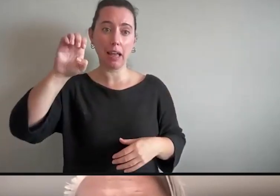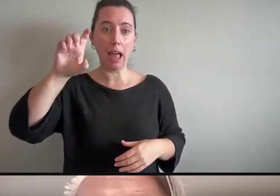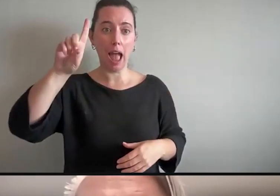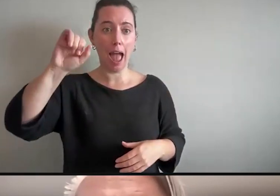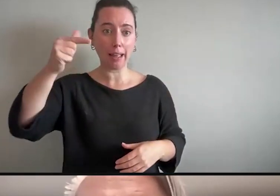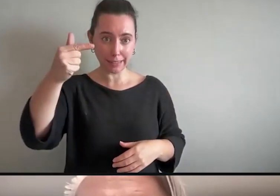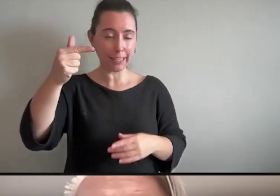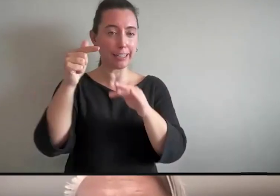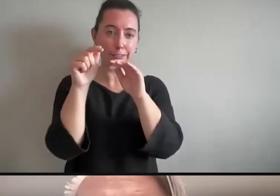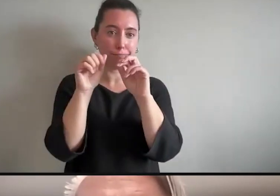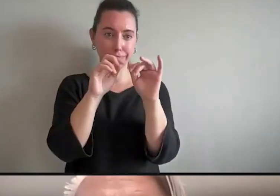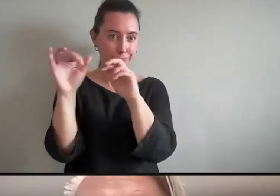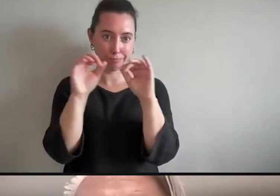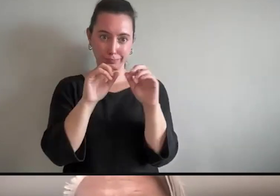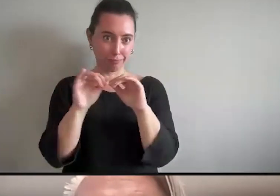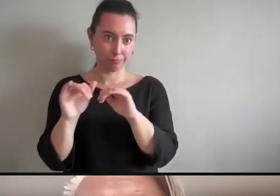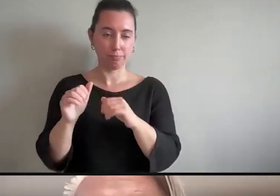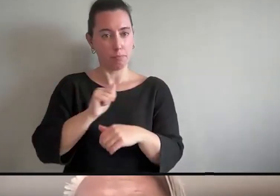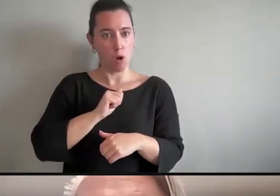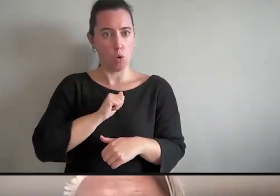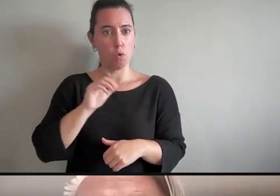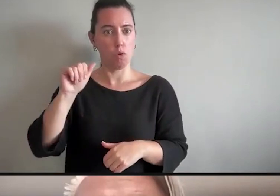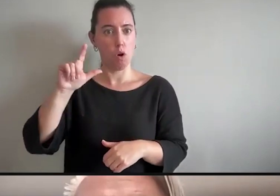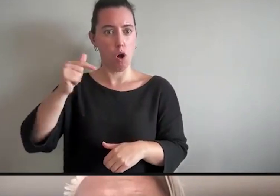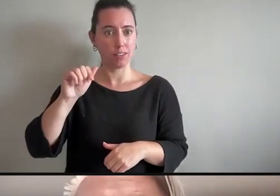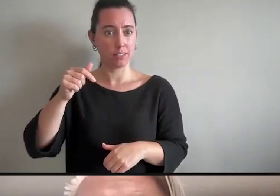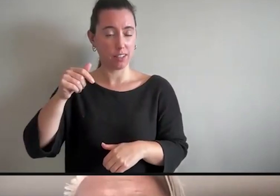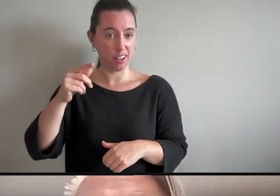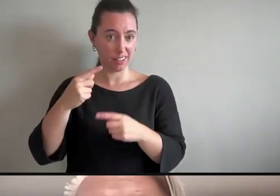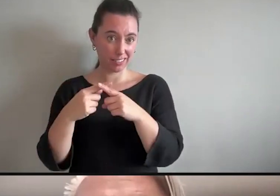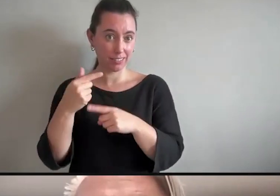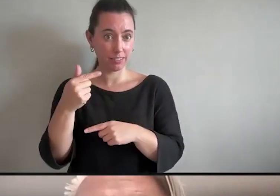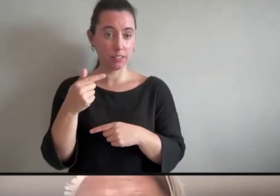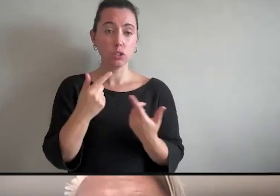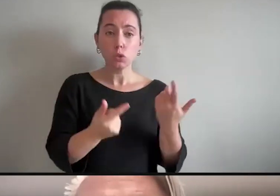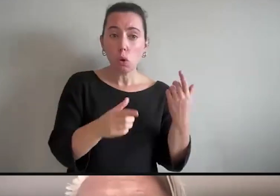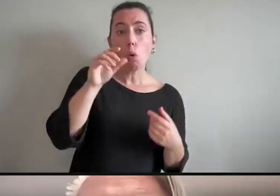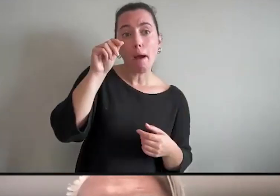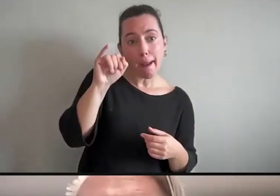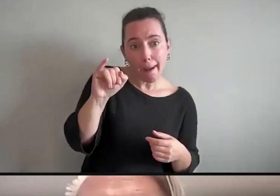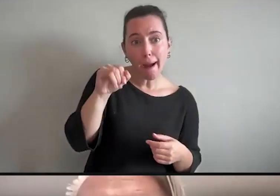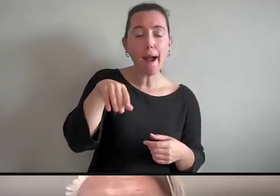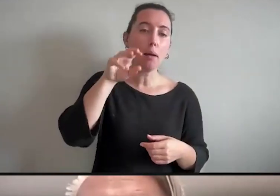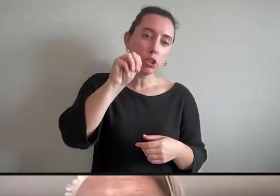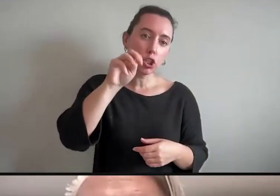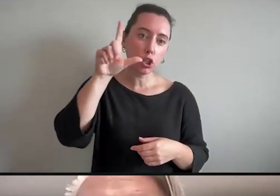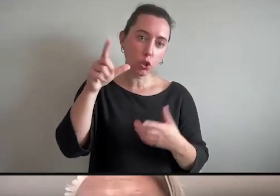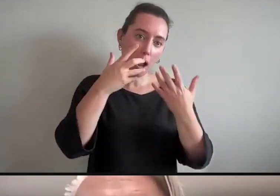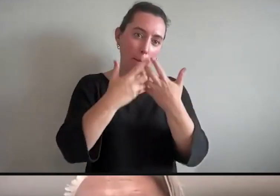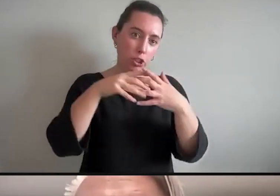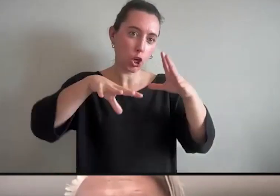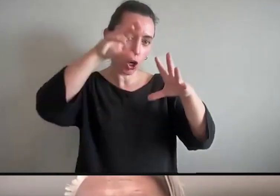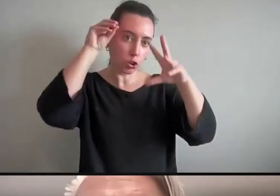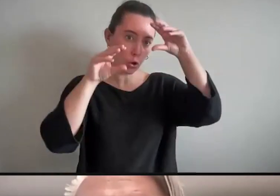So you are told whether it's good enough according to the machine learning kind of algorithm, whether they think it is in terms